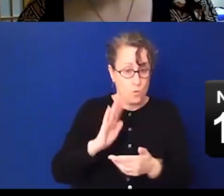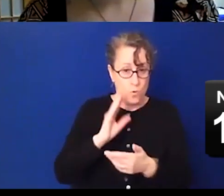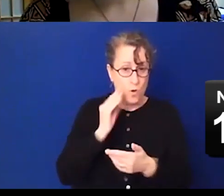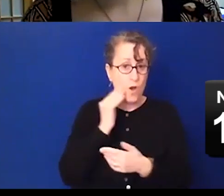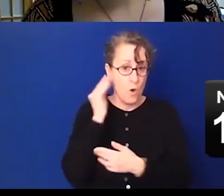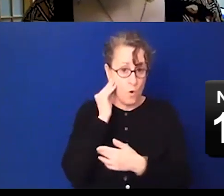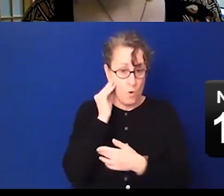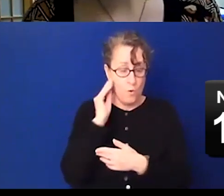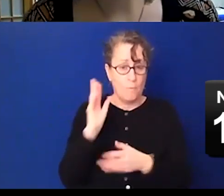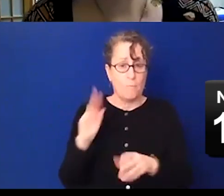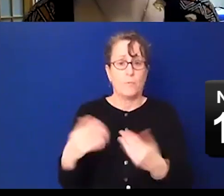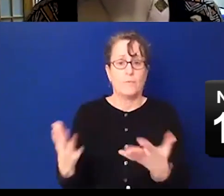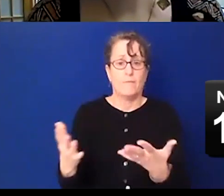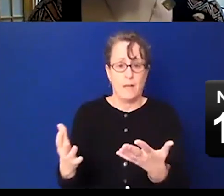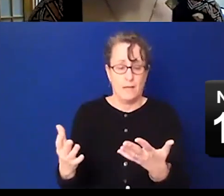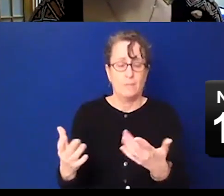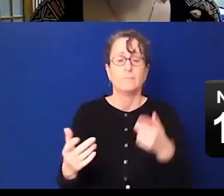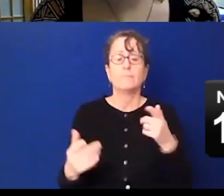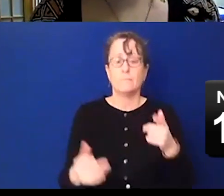So moved.